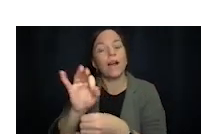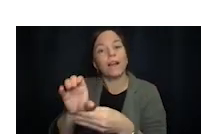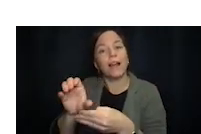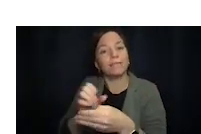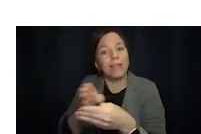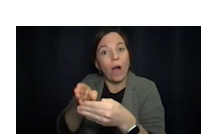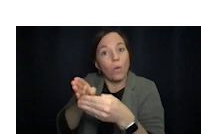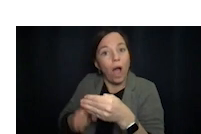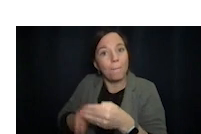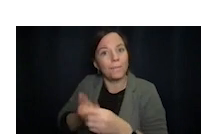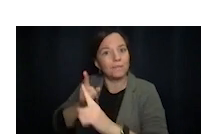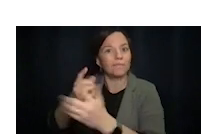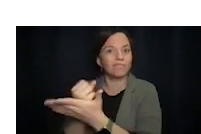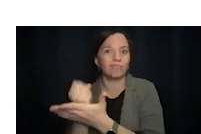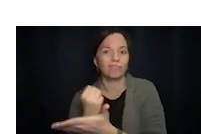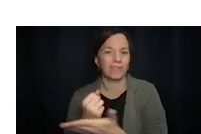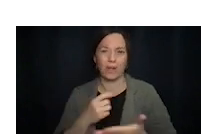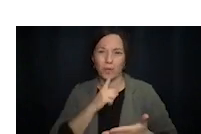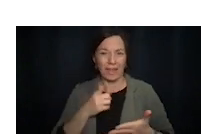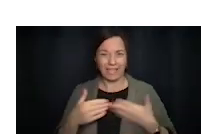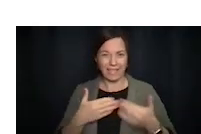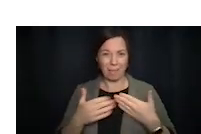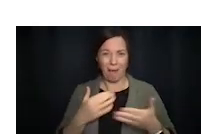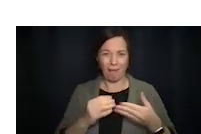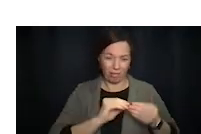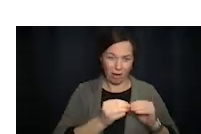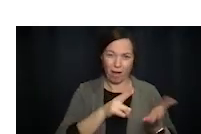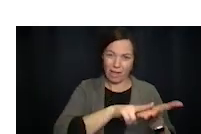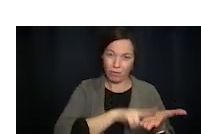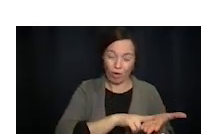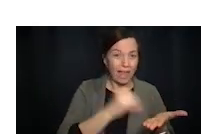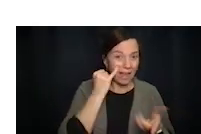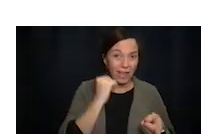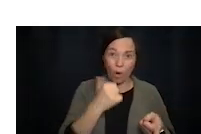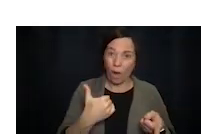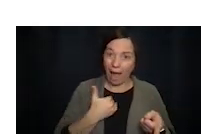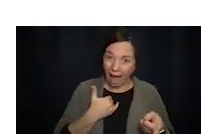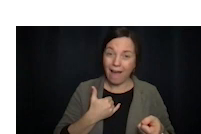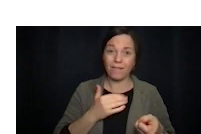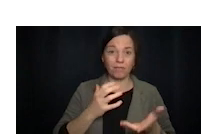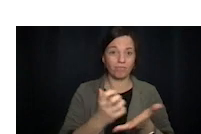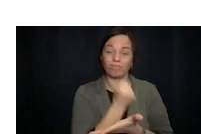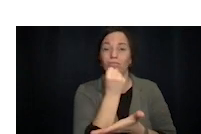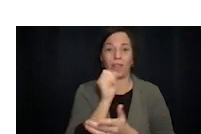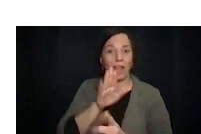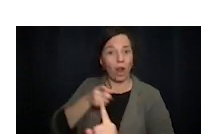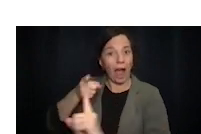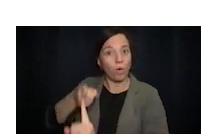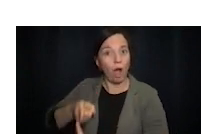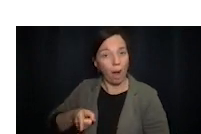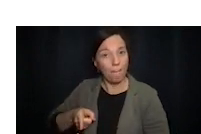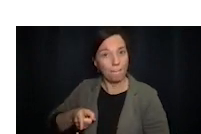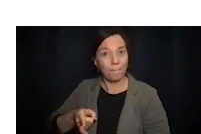doesn't matter how much we can enroll students if they don't have an outcome, right, directed towards their goals after they